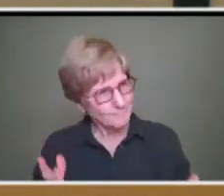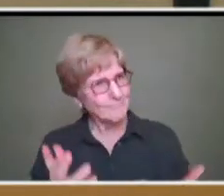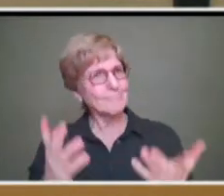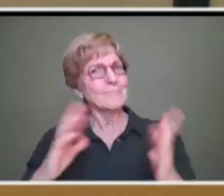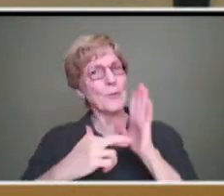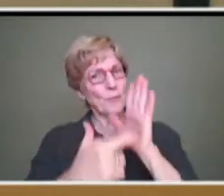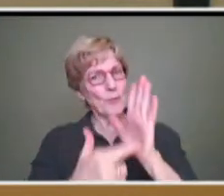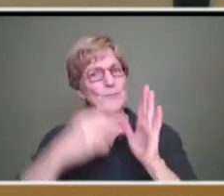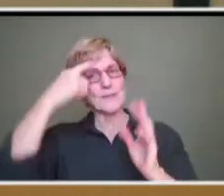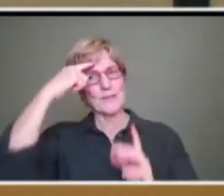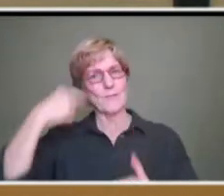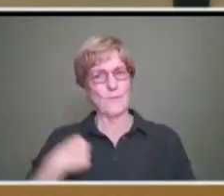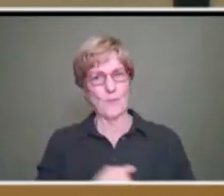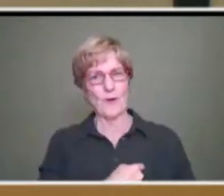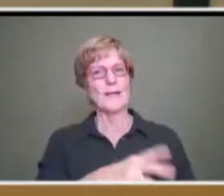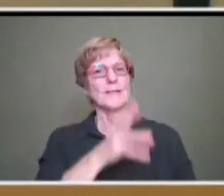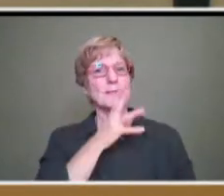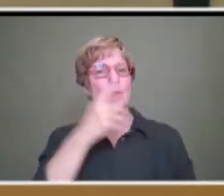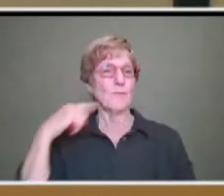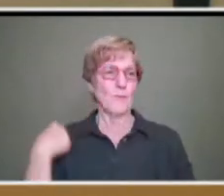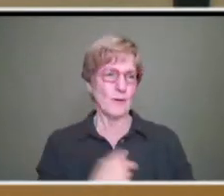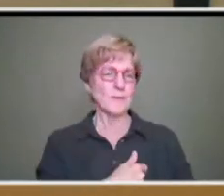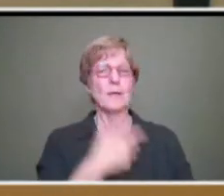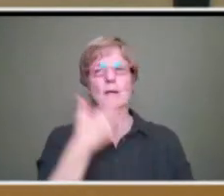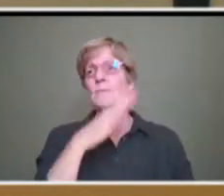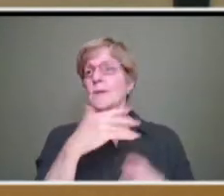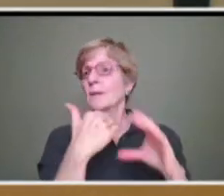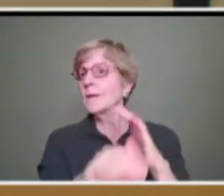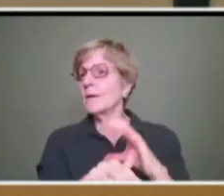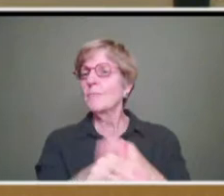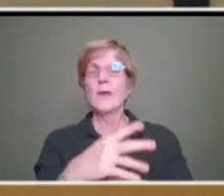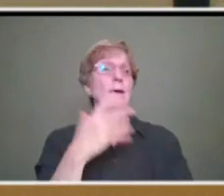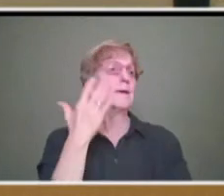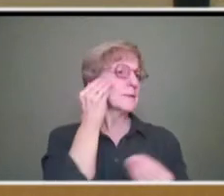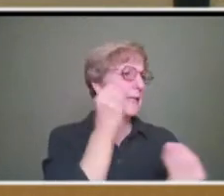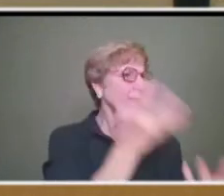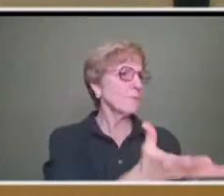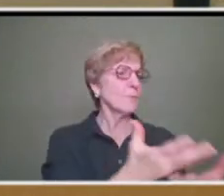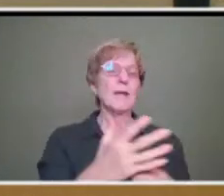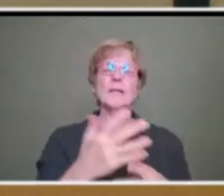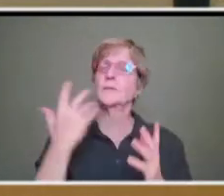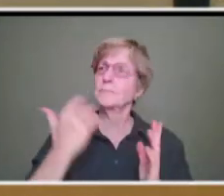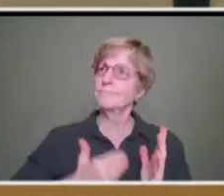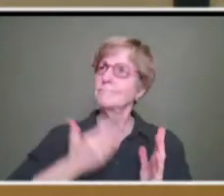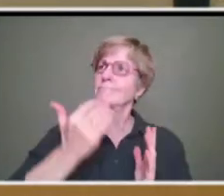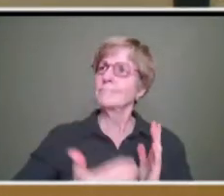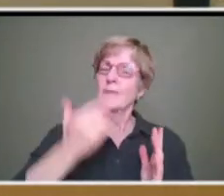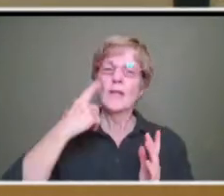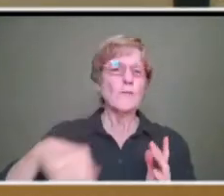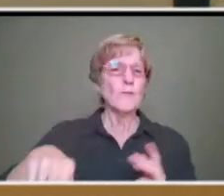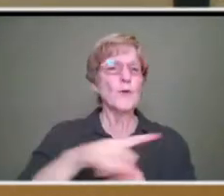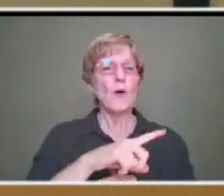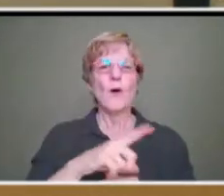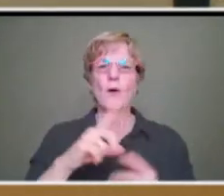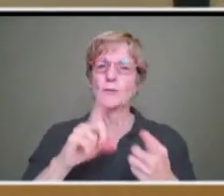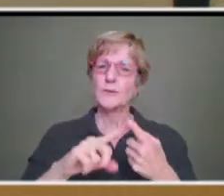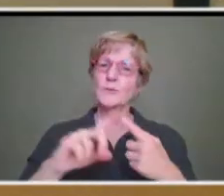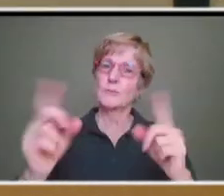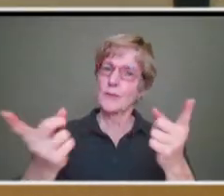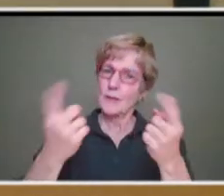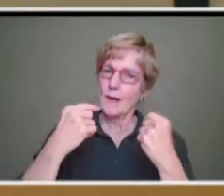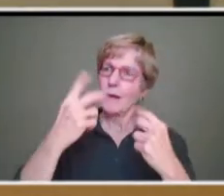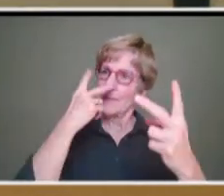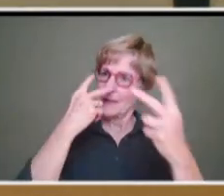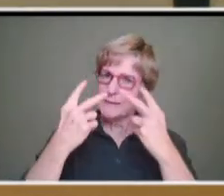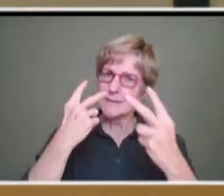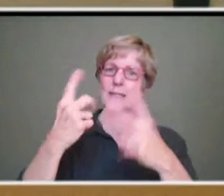us we put in information we've sent emails and gave numerous occasions for you guys to really come out and see what is